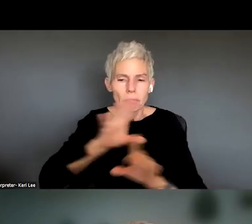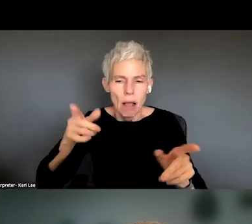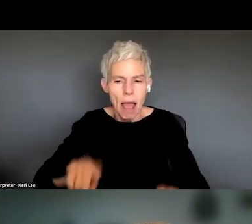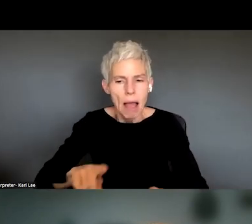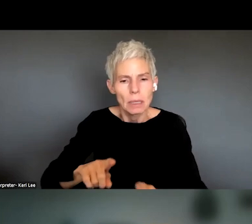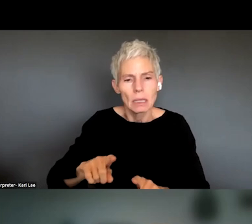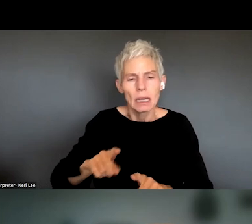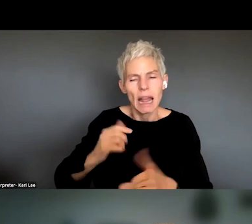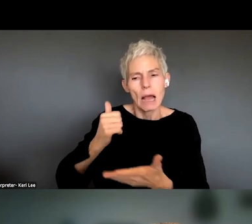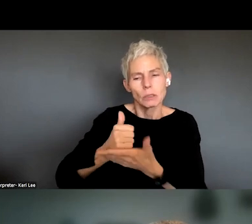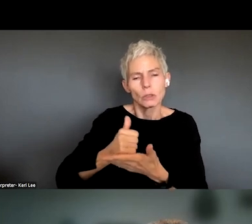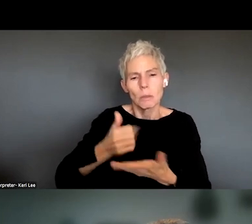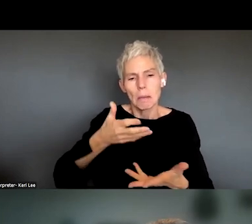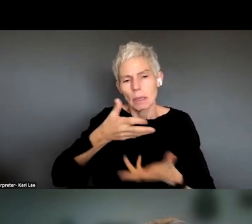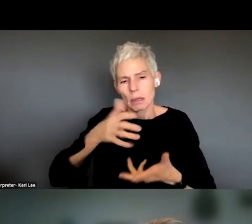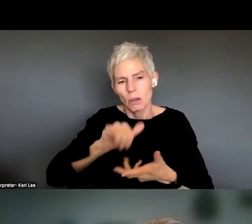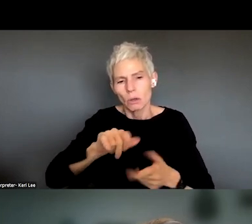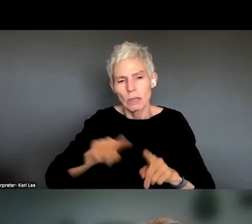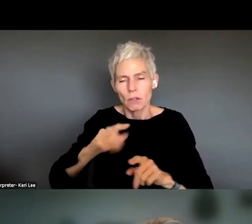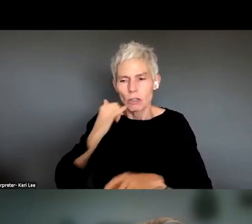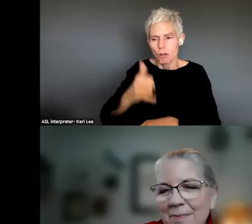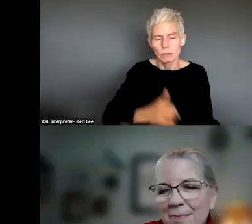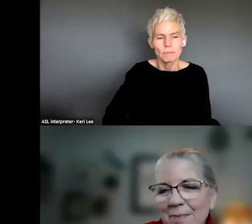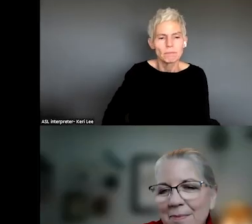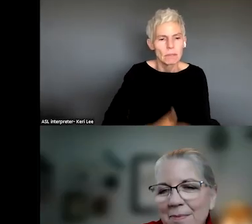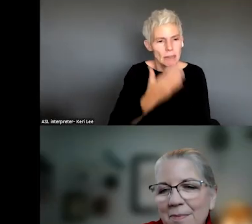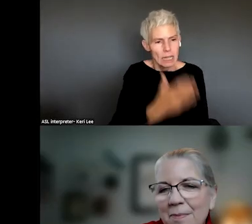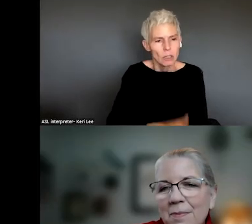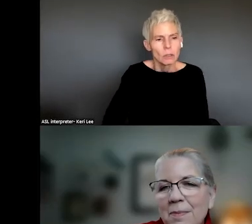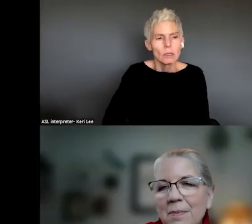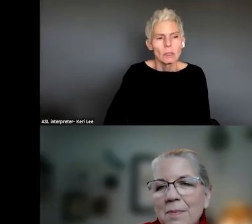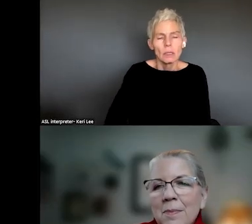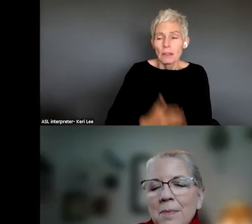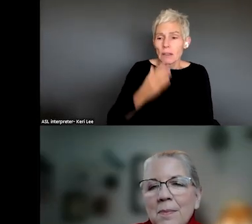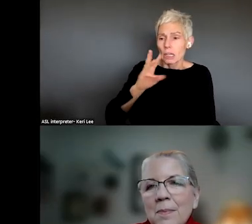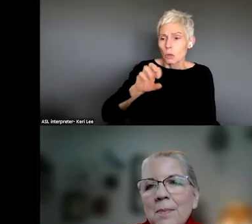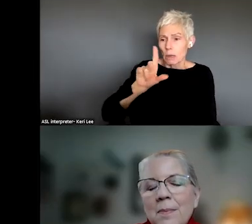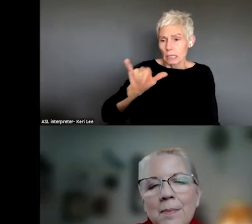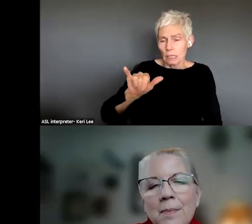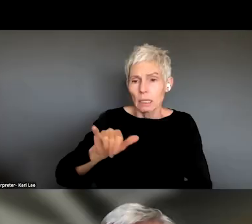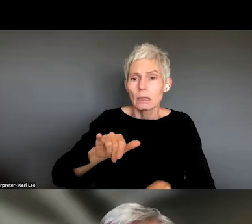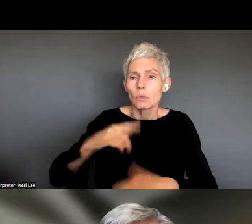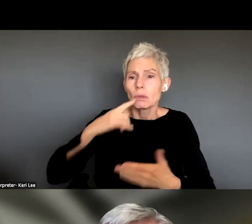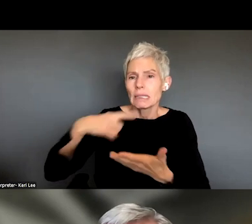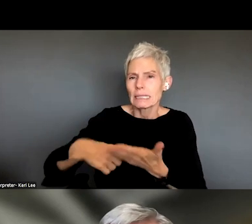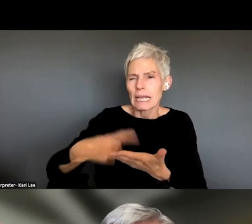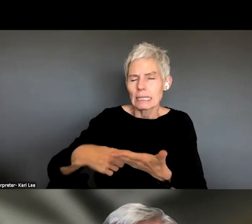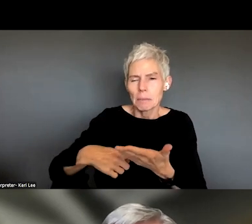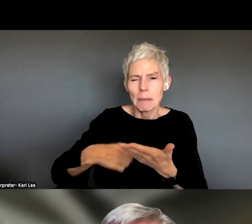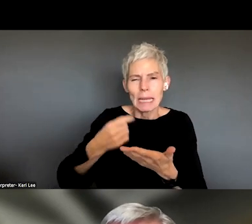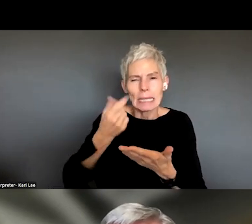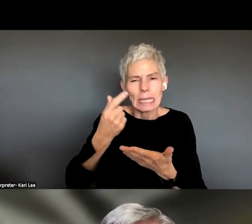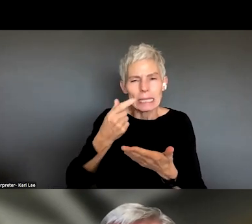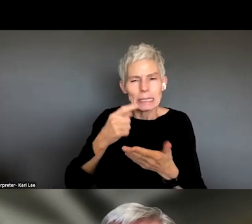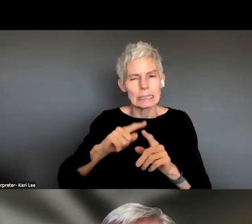you. Thank you, Wendy. One of the things that I know that we talked about, and it might be a slightly, just a